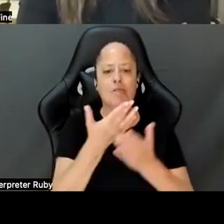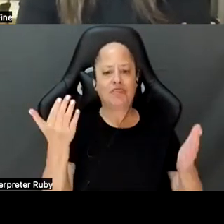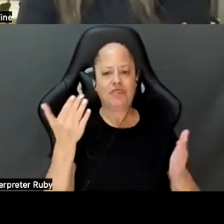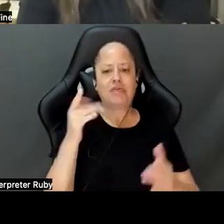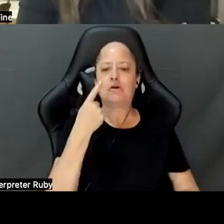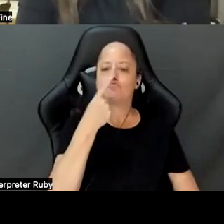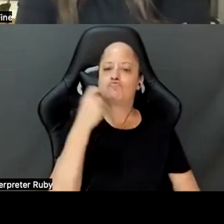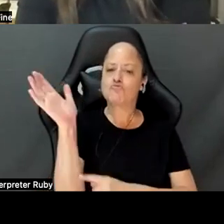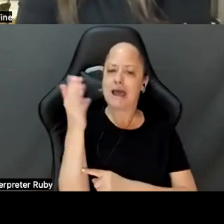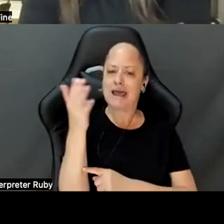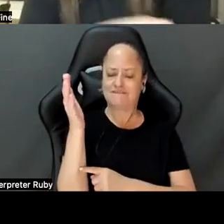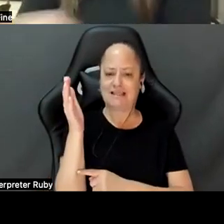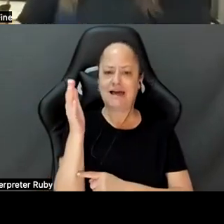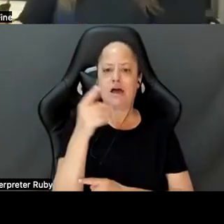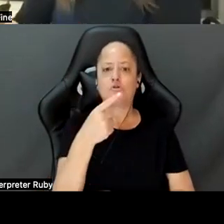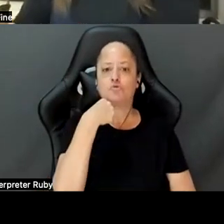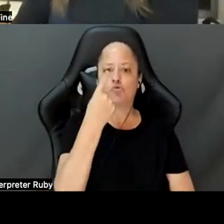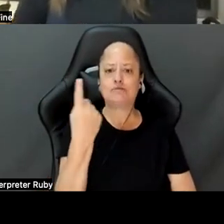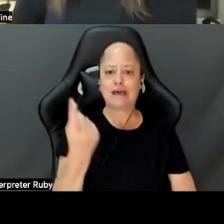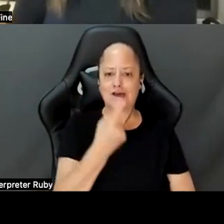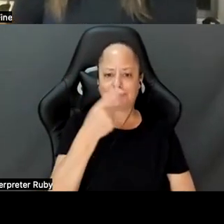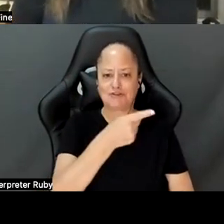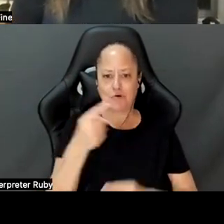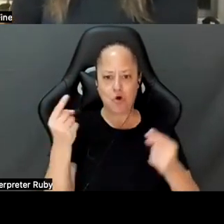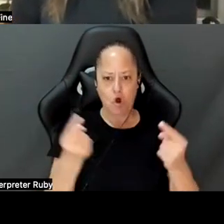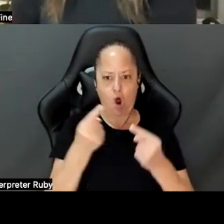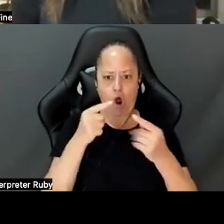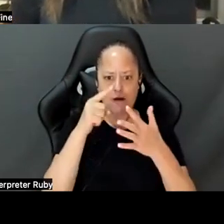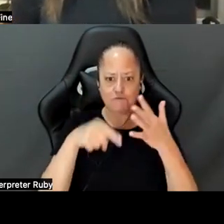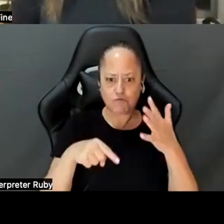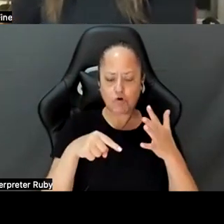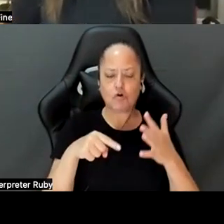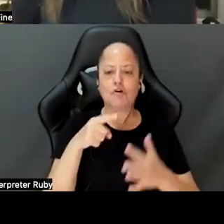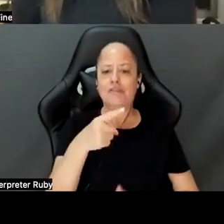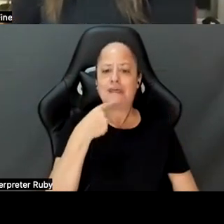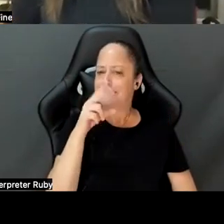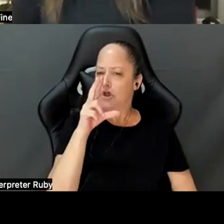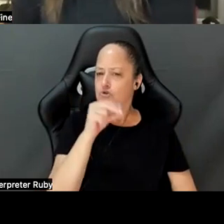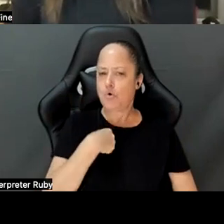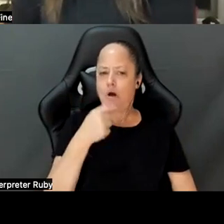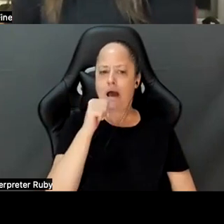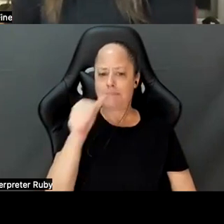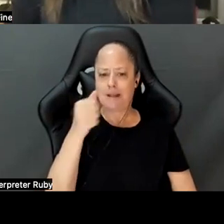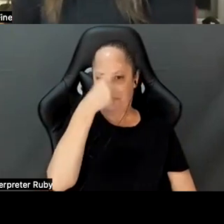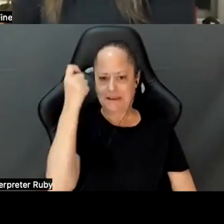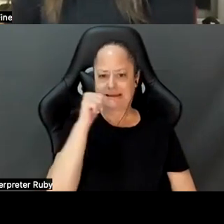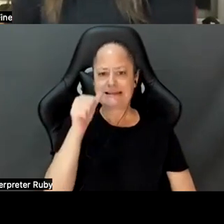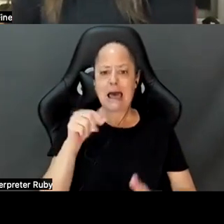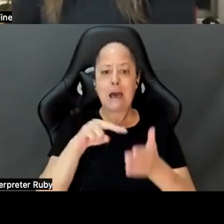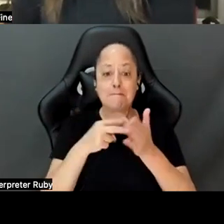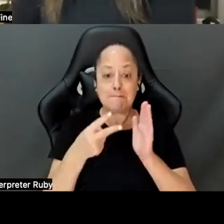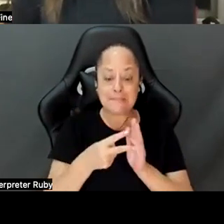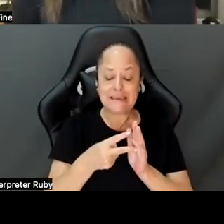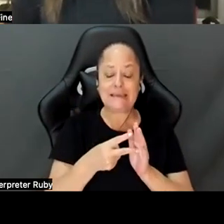flags of all, I think, is when you tell somebody that they're doing something harmful. And if they say, no, I'm not, because I didn't mean to,